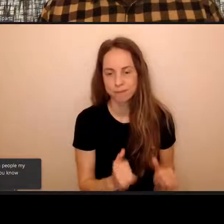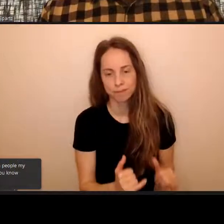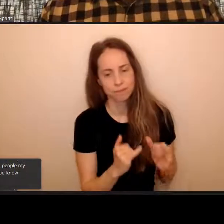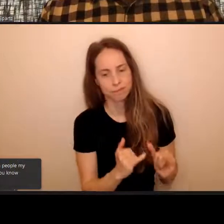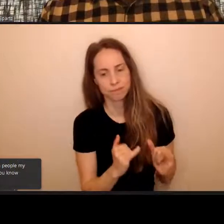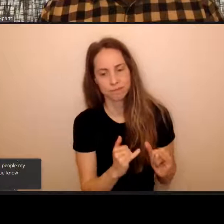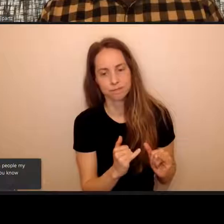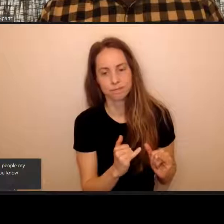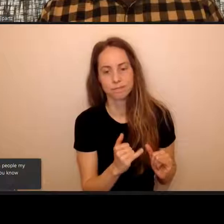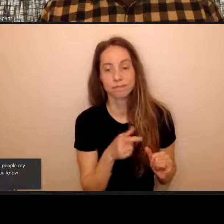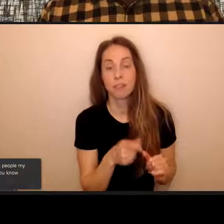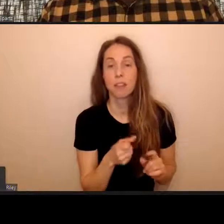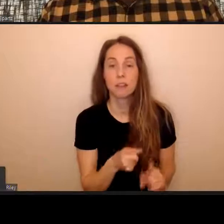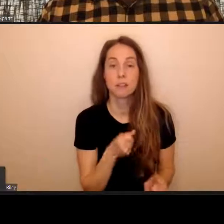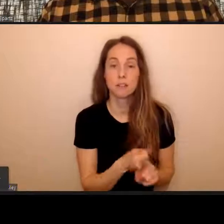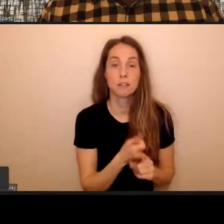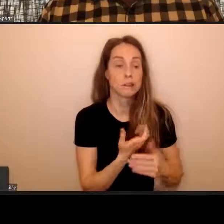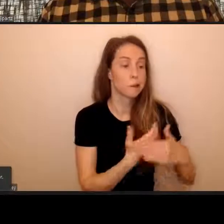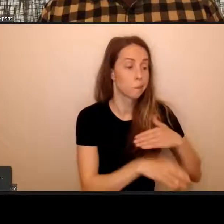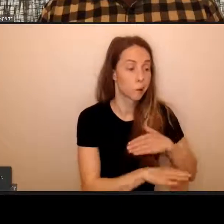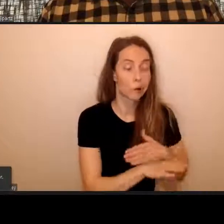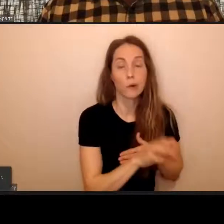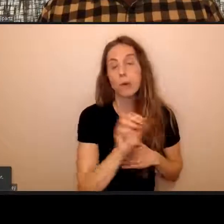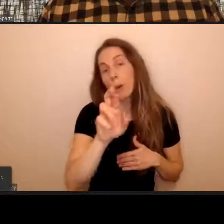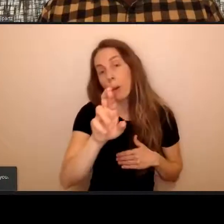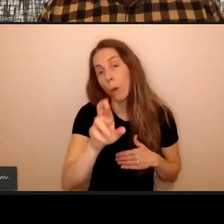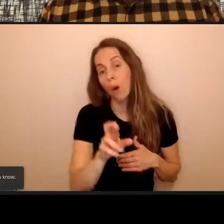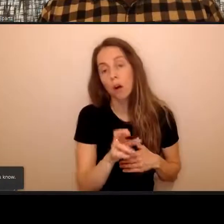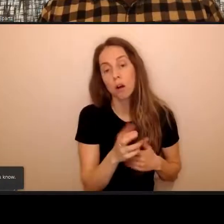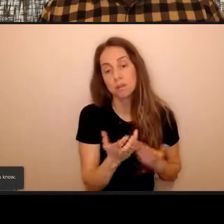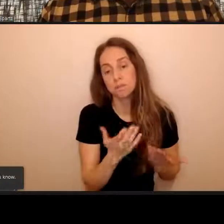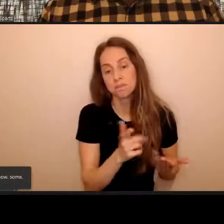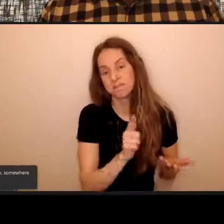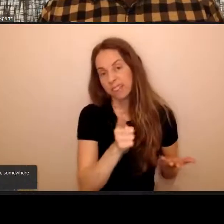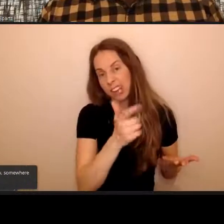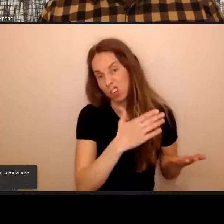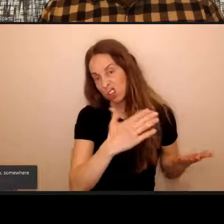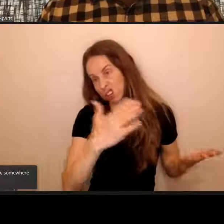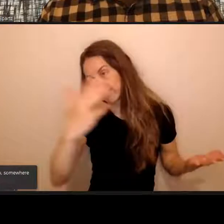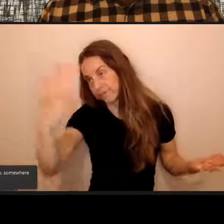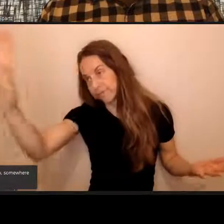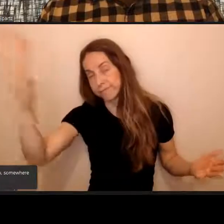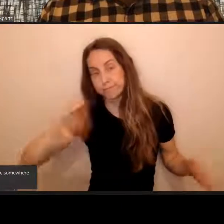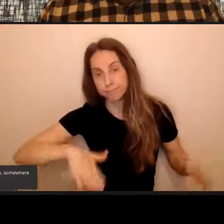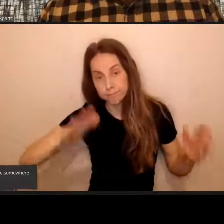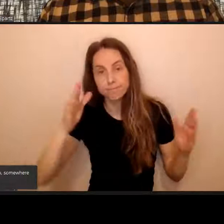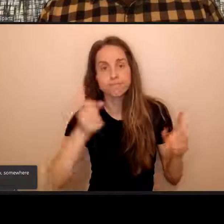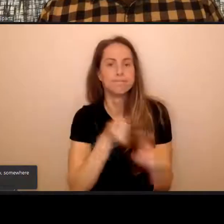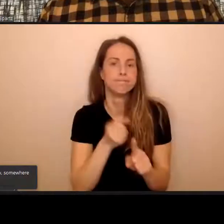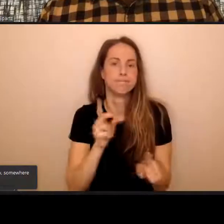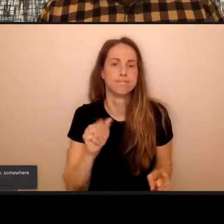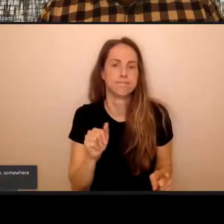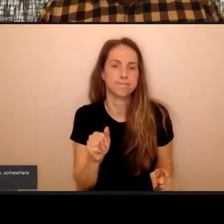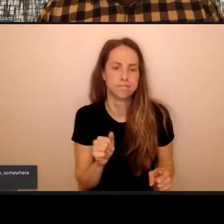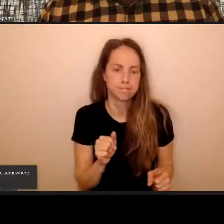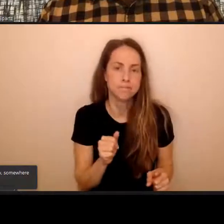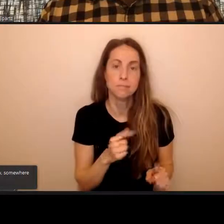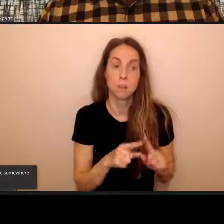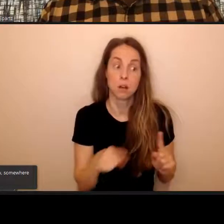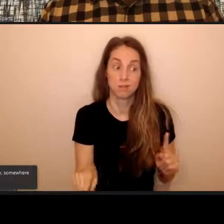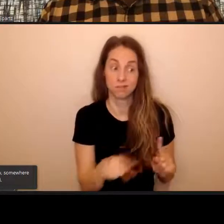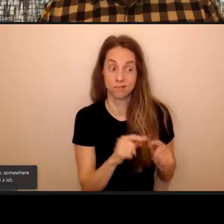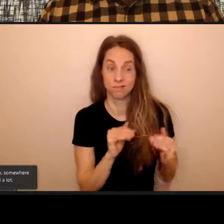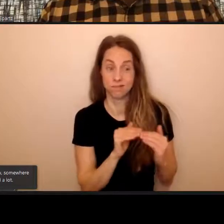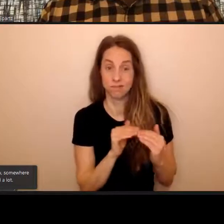them either, at birth or, somewhere along the way. And so I